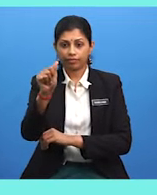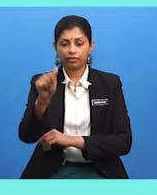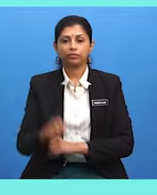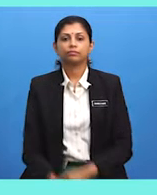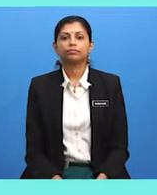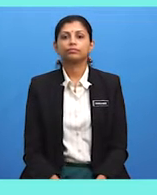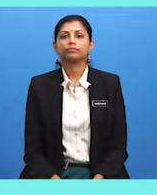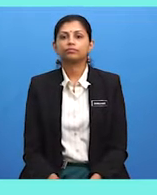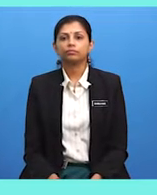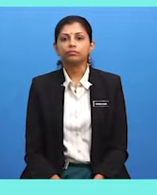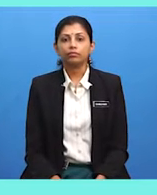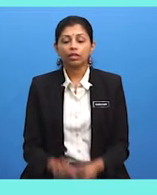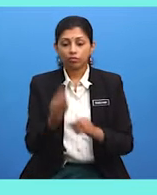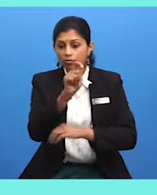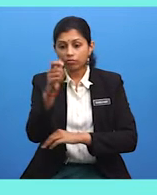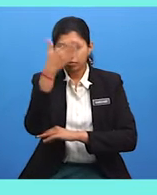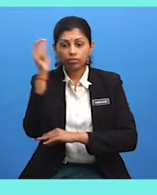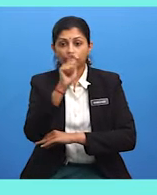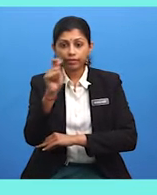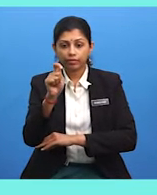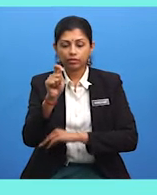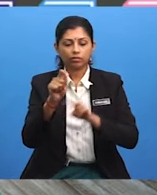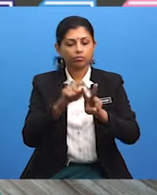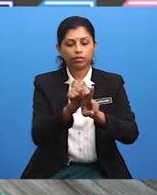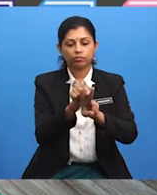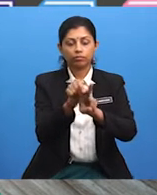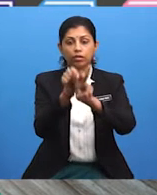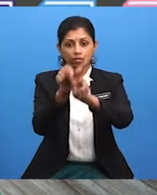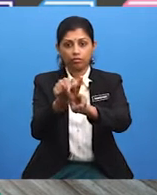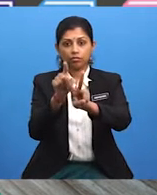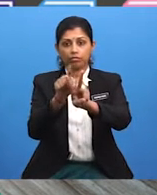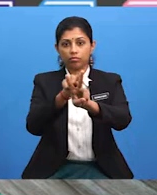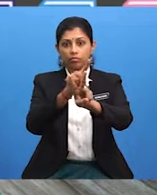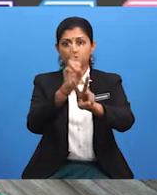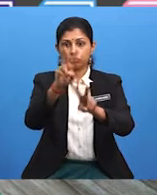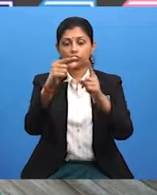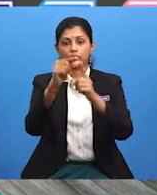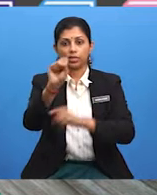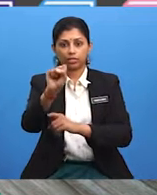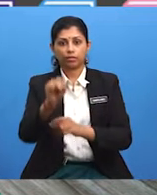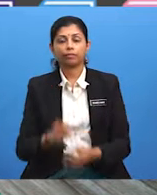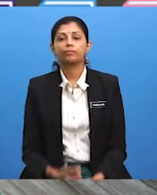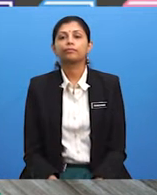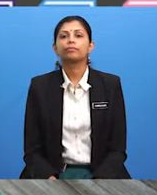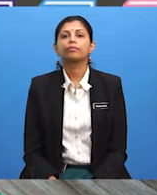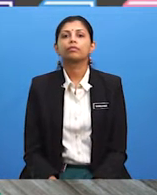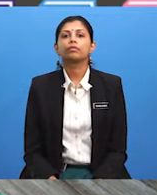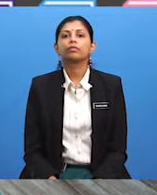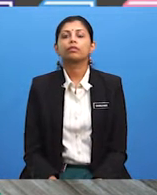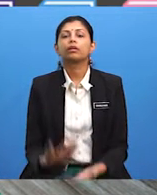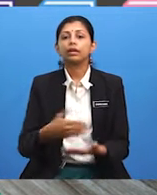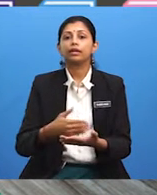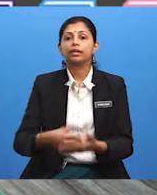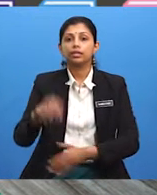Otherwise, it is not counted as one word anymore. Look at question 16 again. There is a